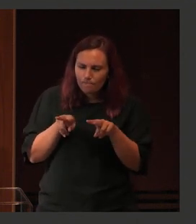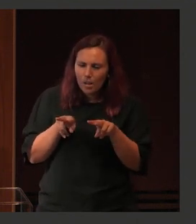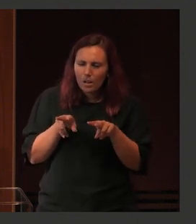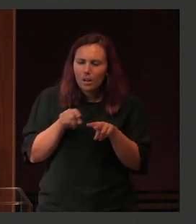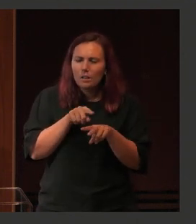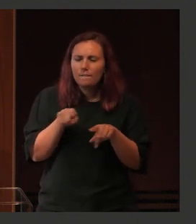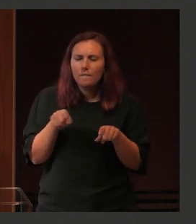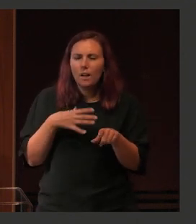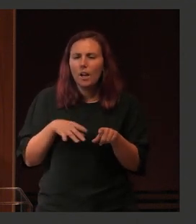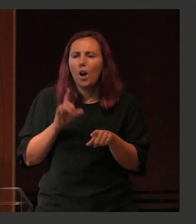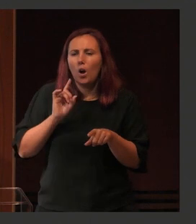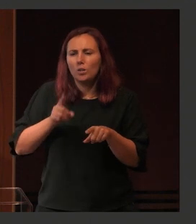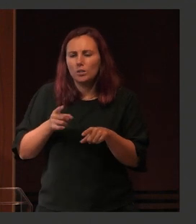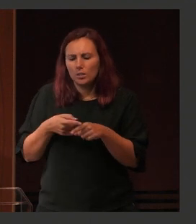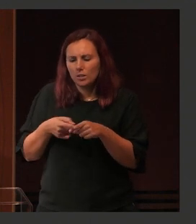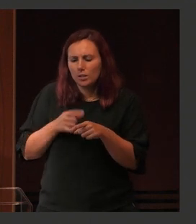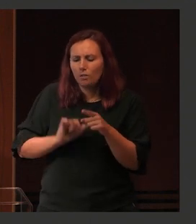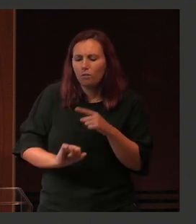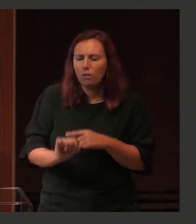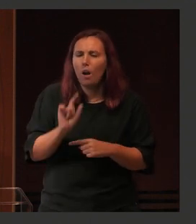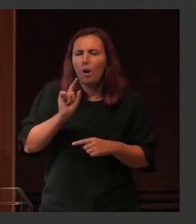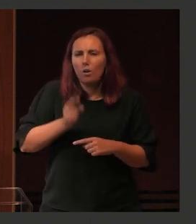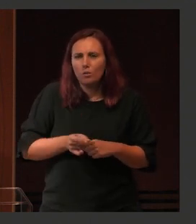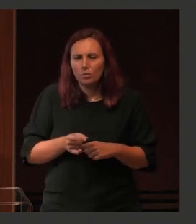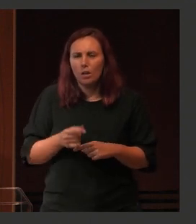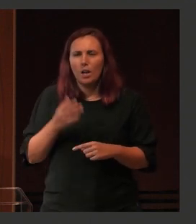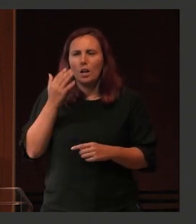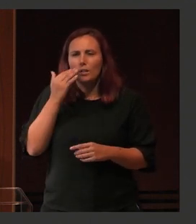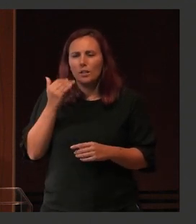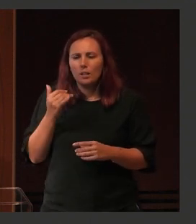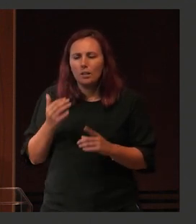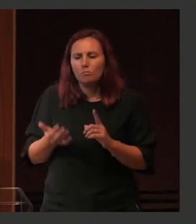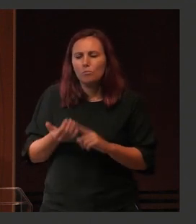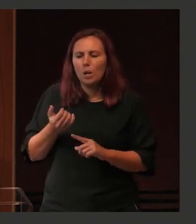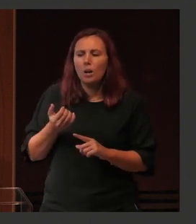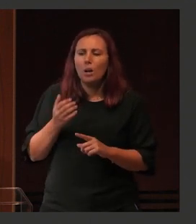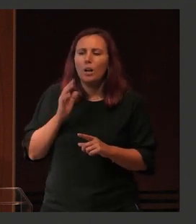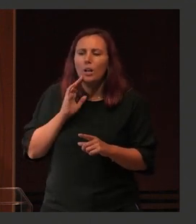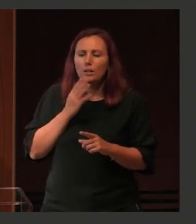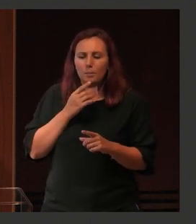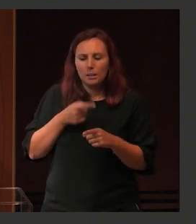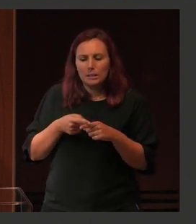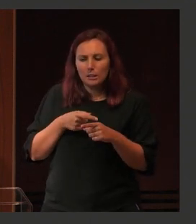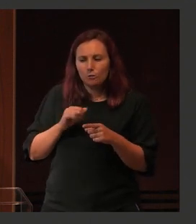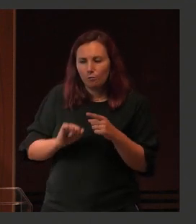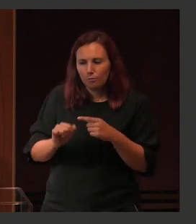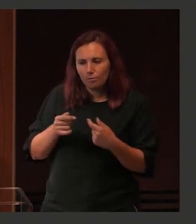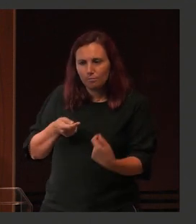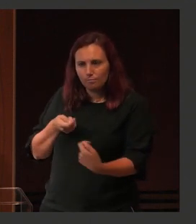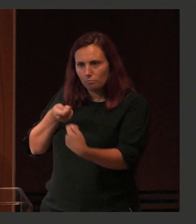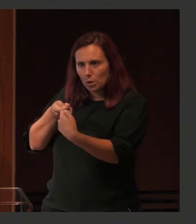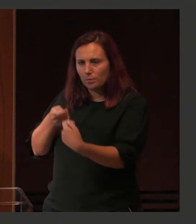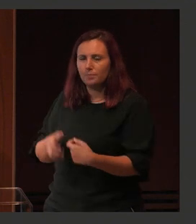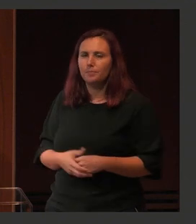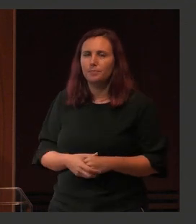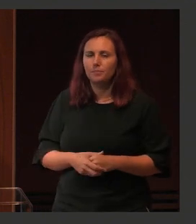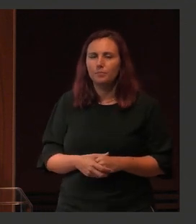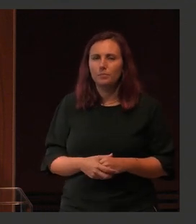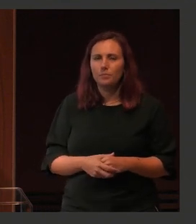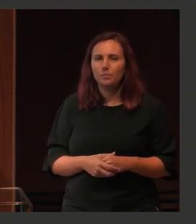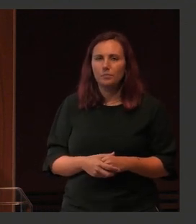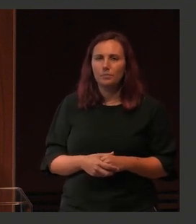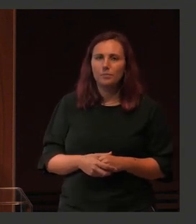through responding to their interests. And stop doing things that are